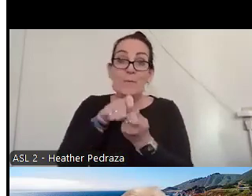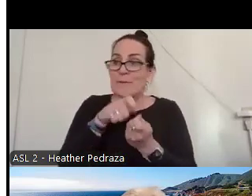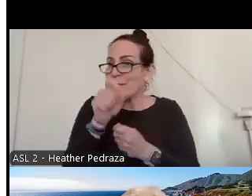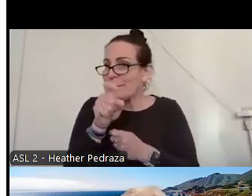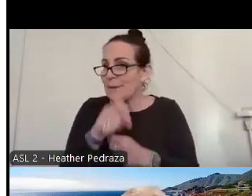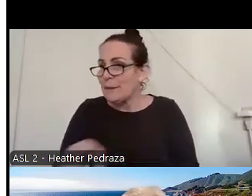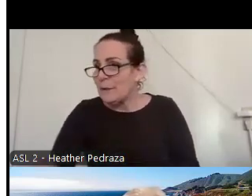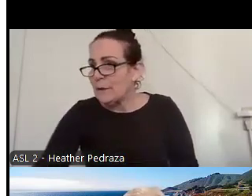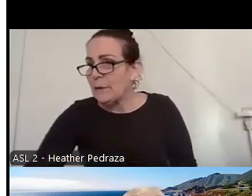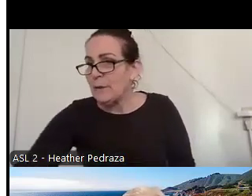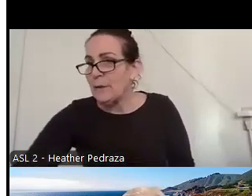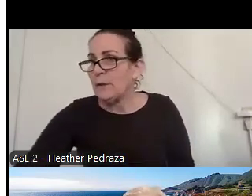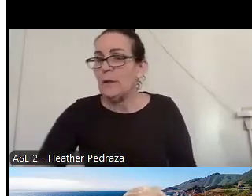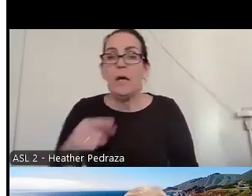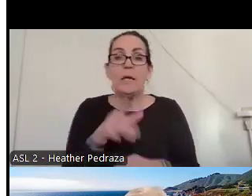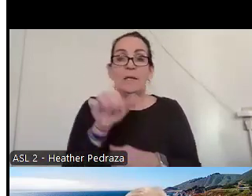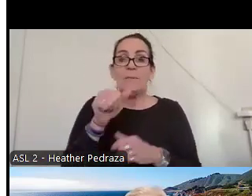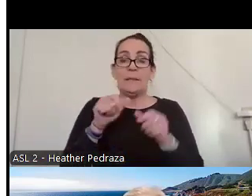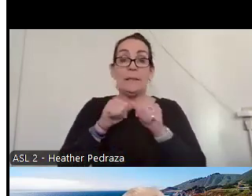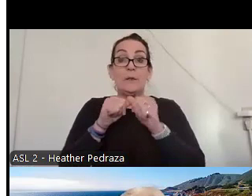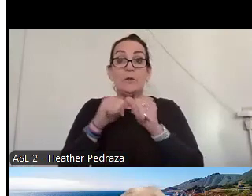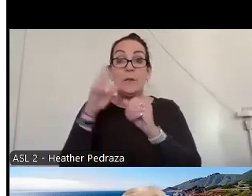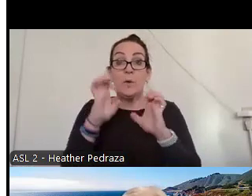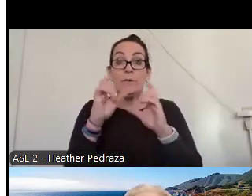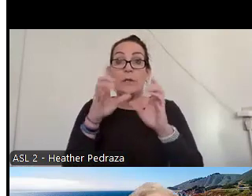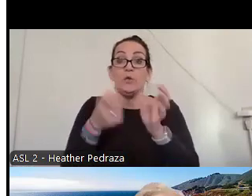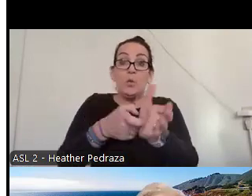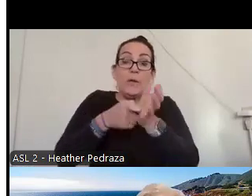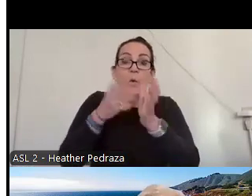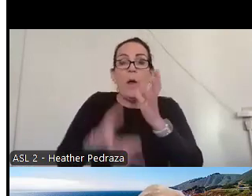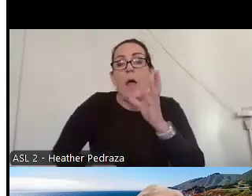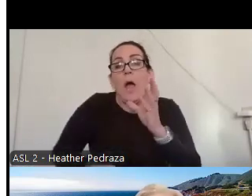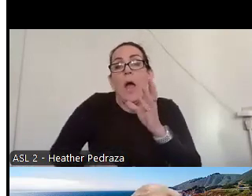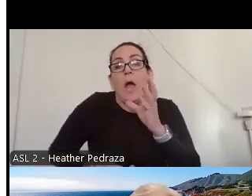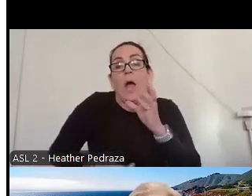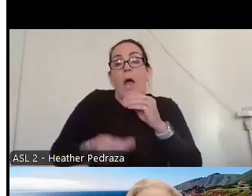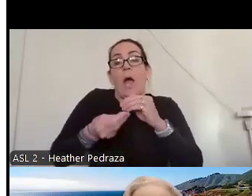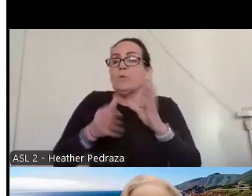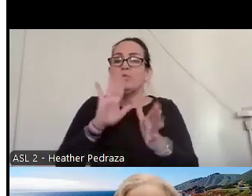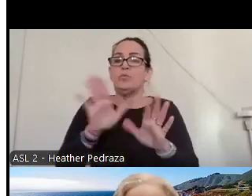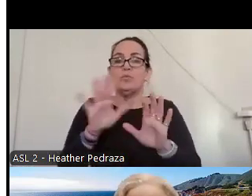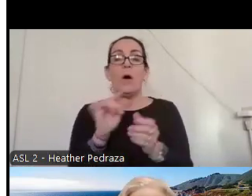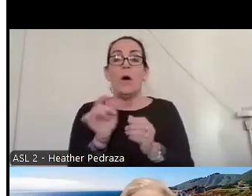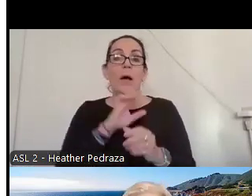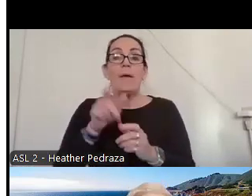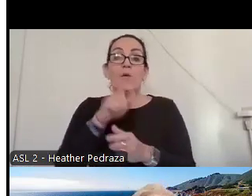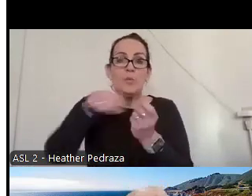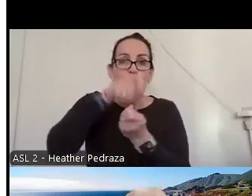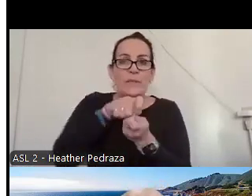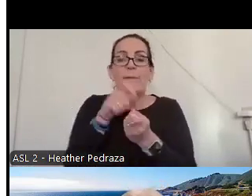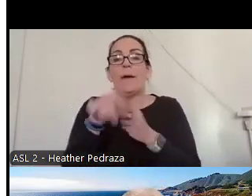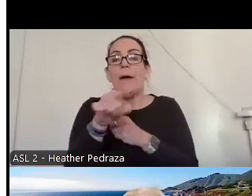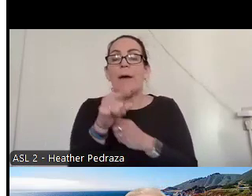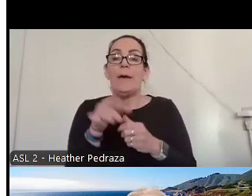education requirement that would add 4 hours, not add, that would specify that 4 of those hours that are